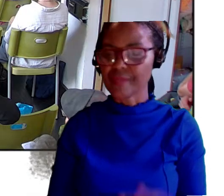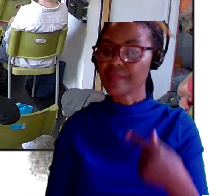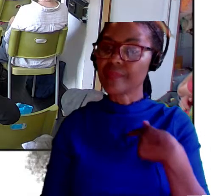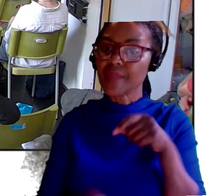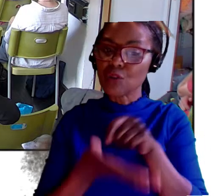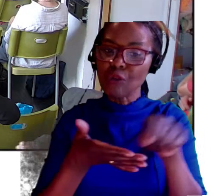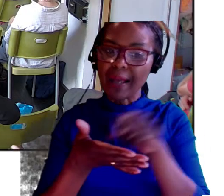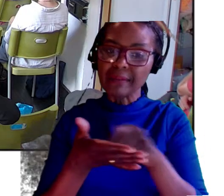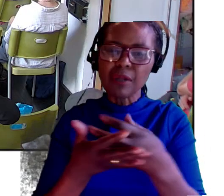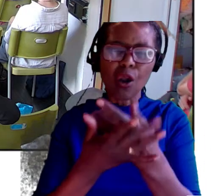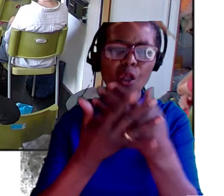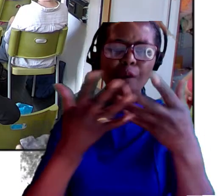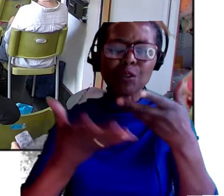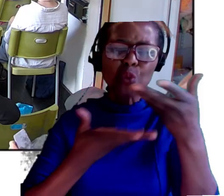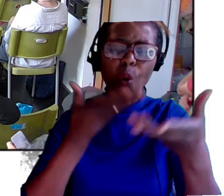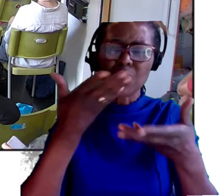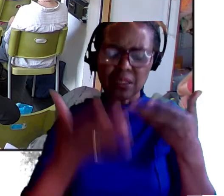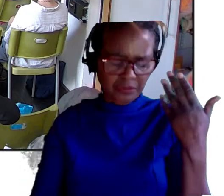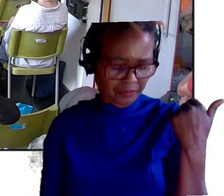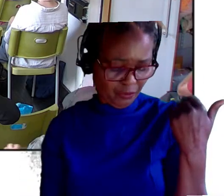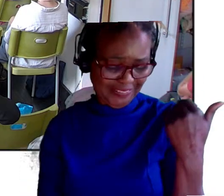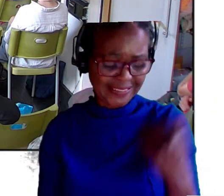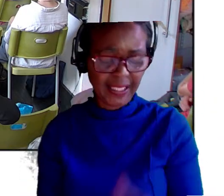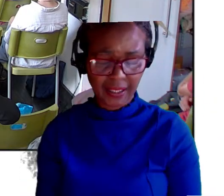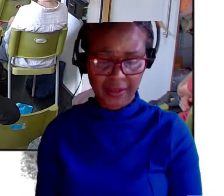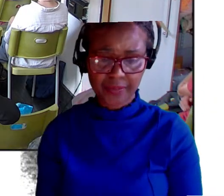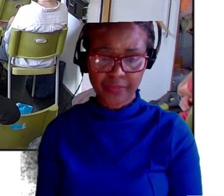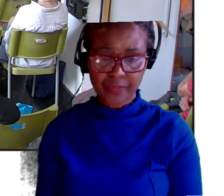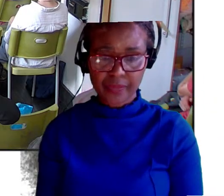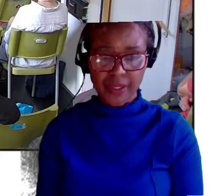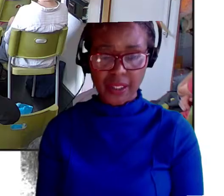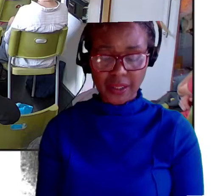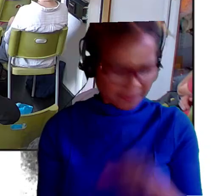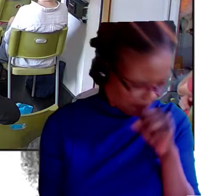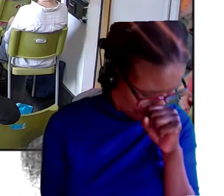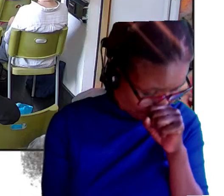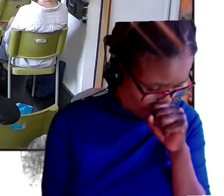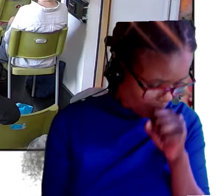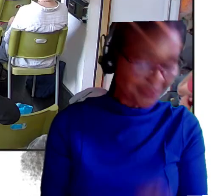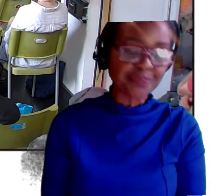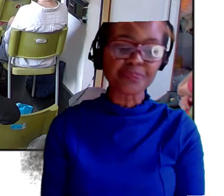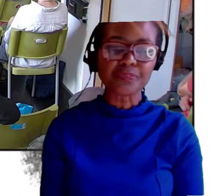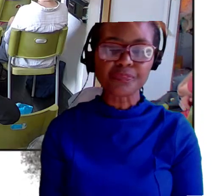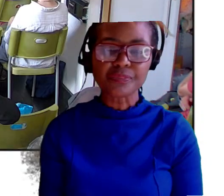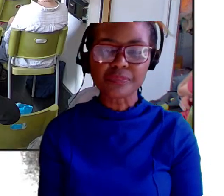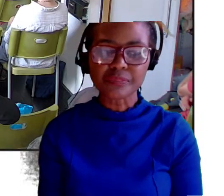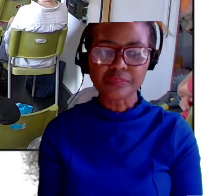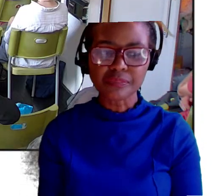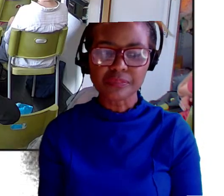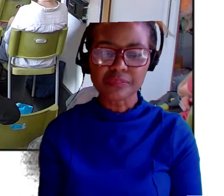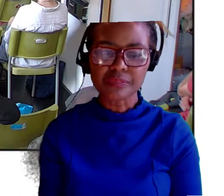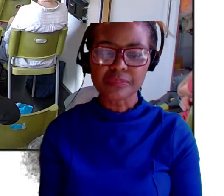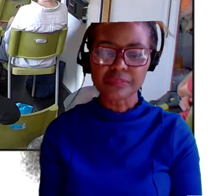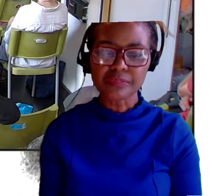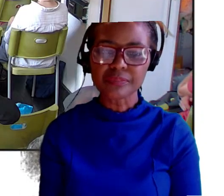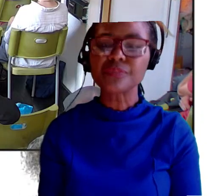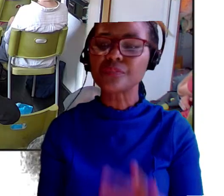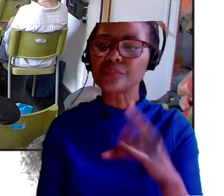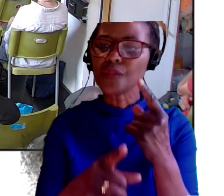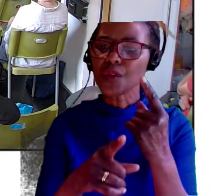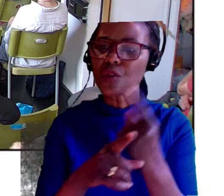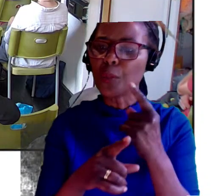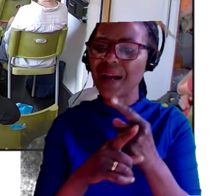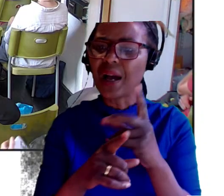have ended up ruminating upon what it is to be part of a larger story. And that, I think, is one of the